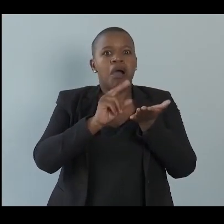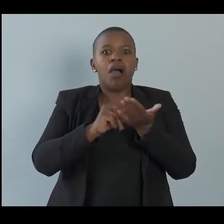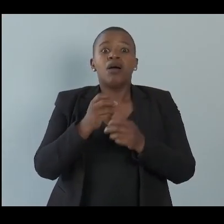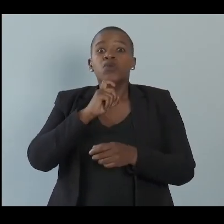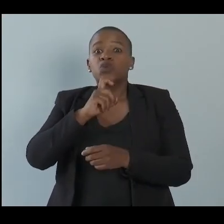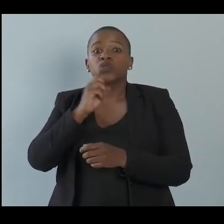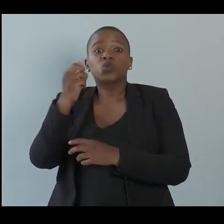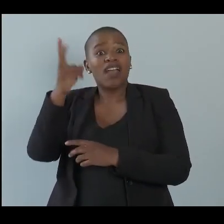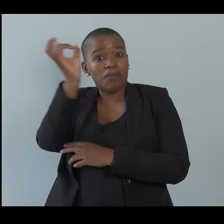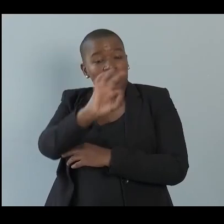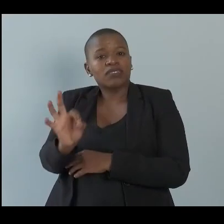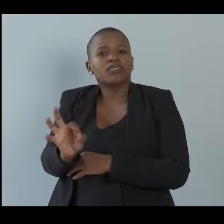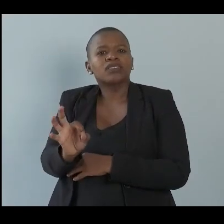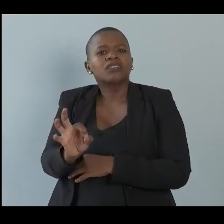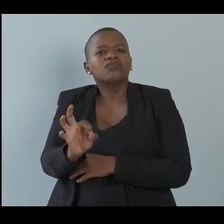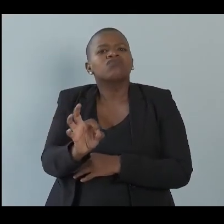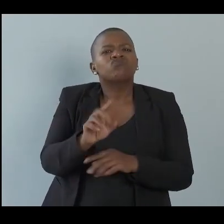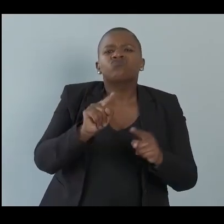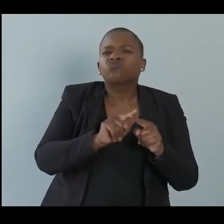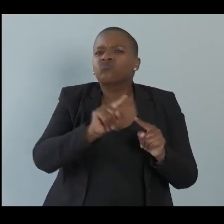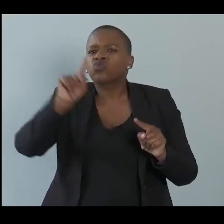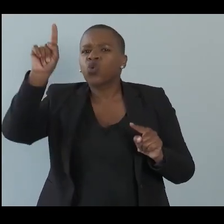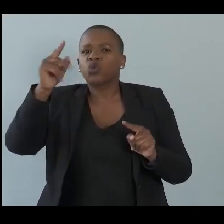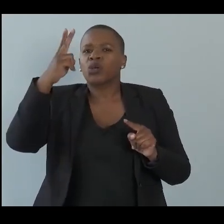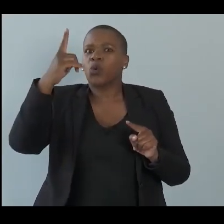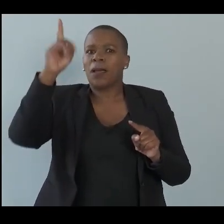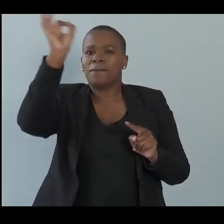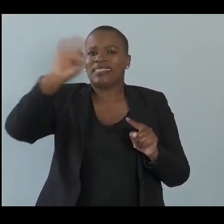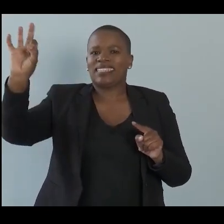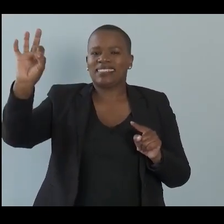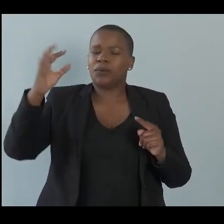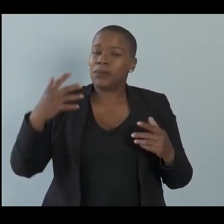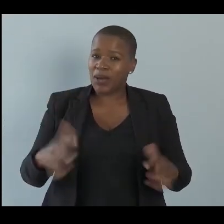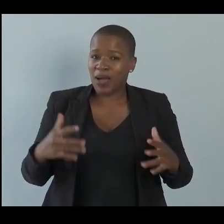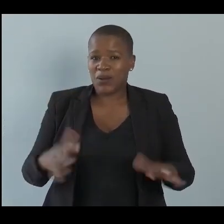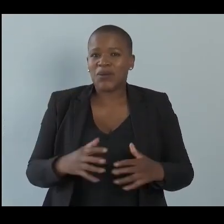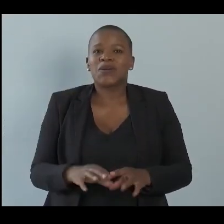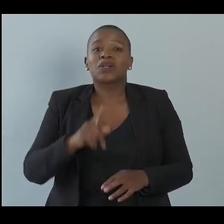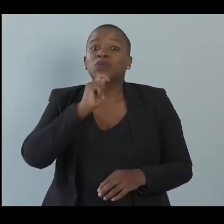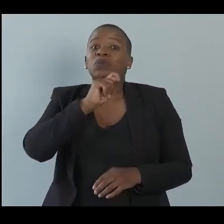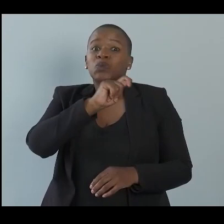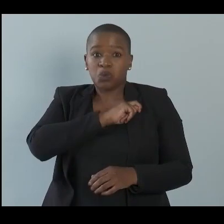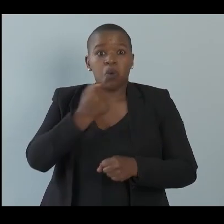and a 21% growth in EBITDA. Netstar surpassed the billion rand revenue mark for the first time in a 6-month